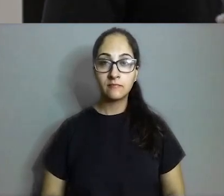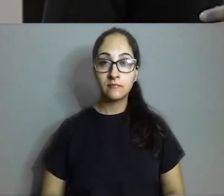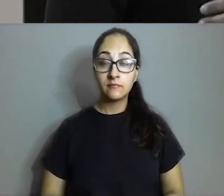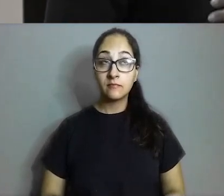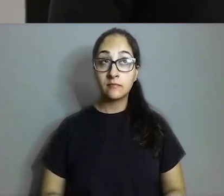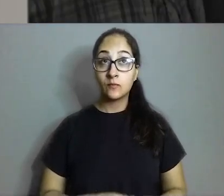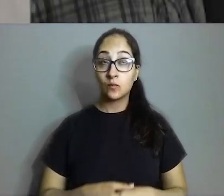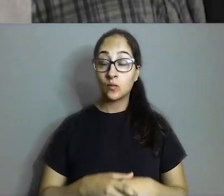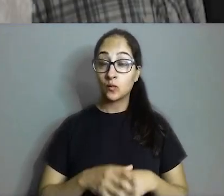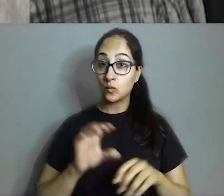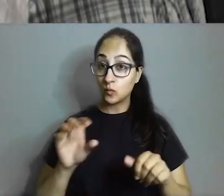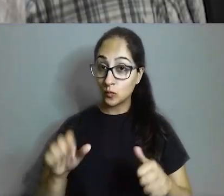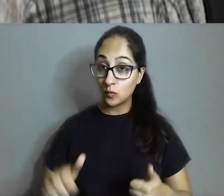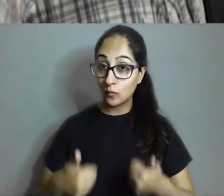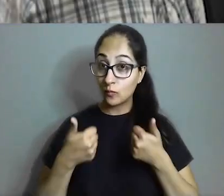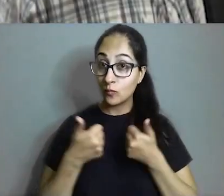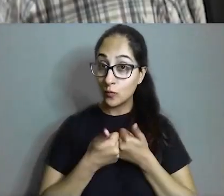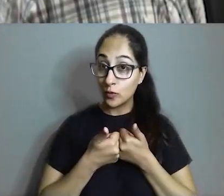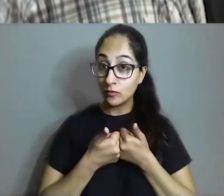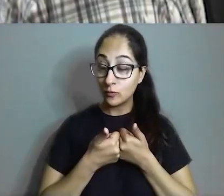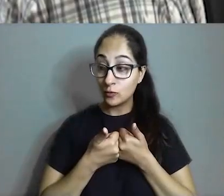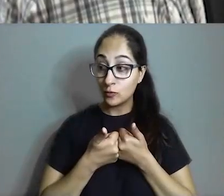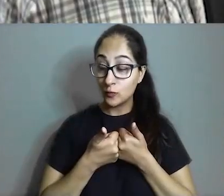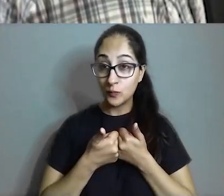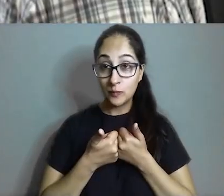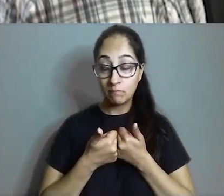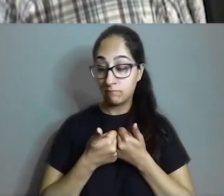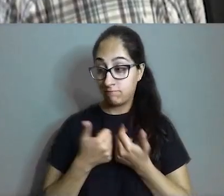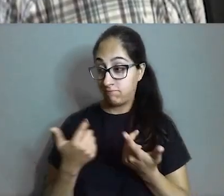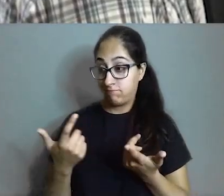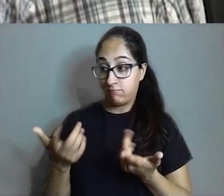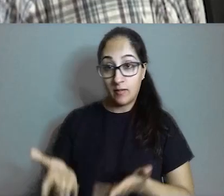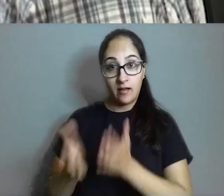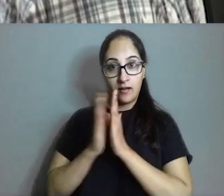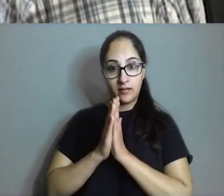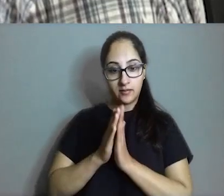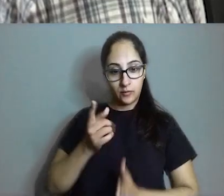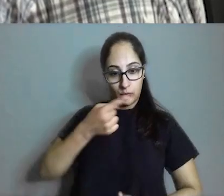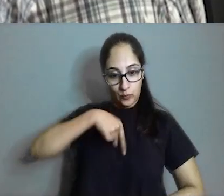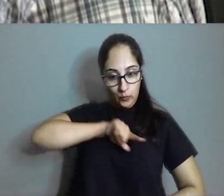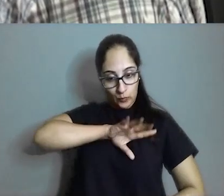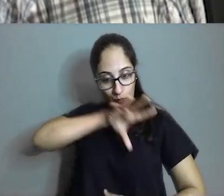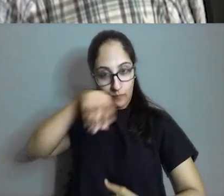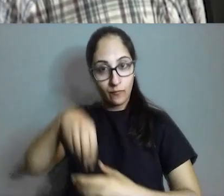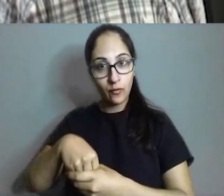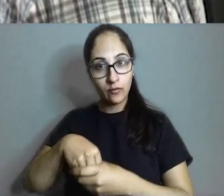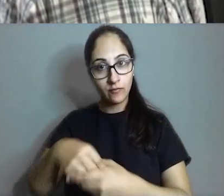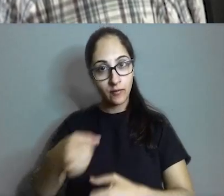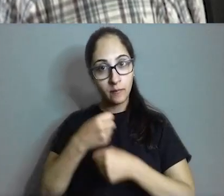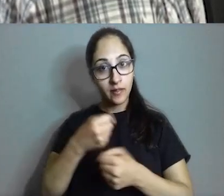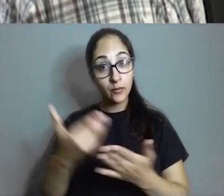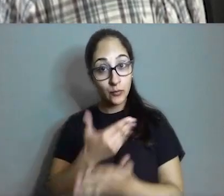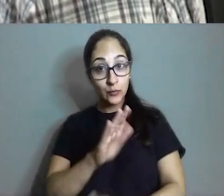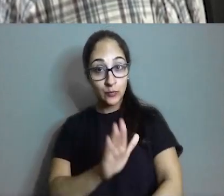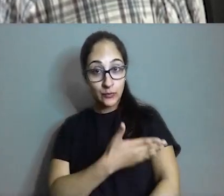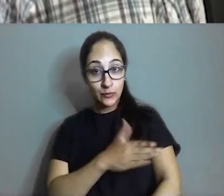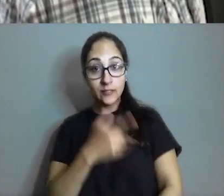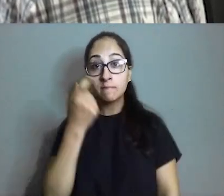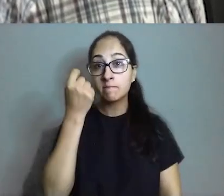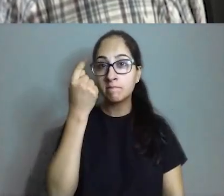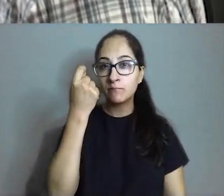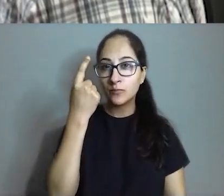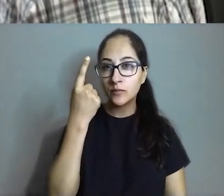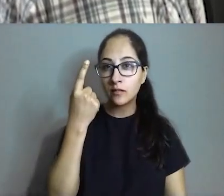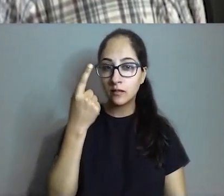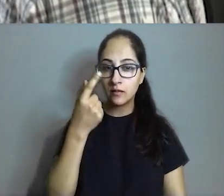most significant challenge was the ask itself. I mean, it was a magnanimous task. When